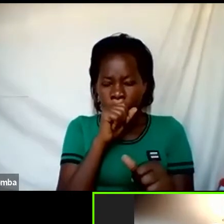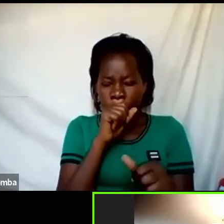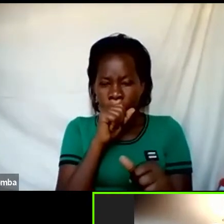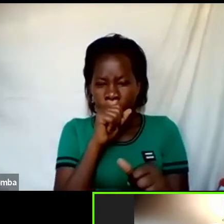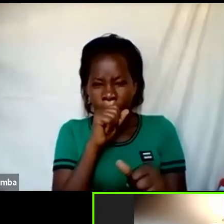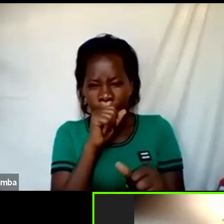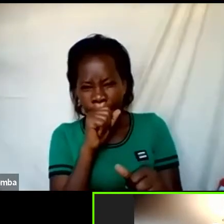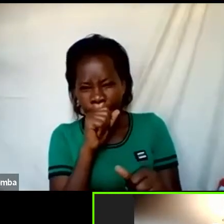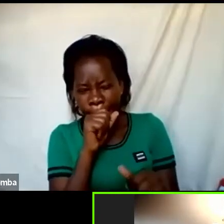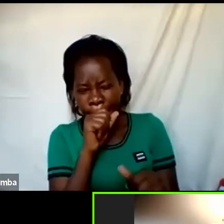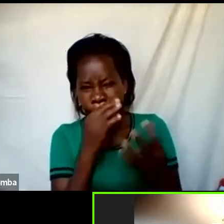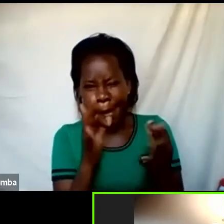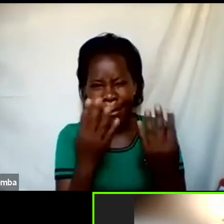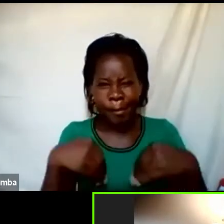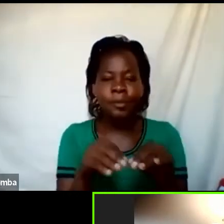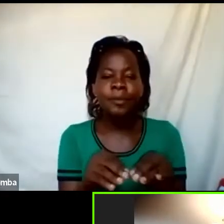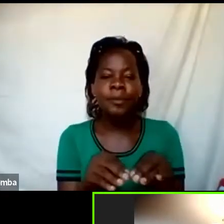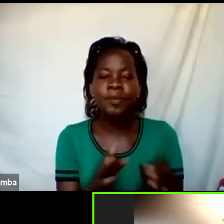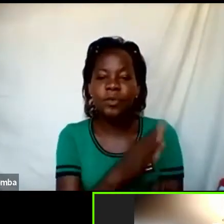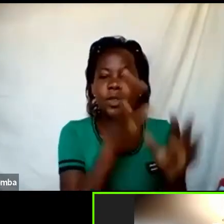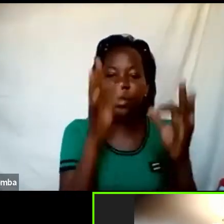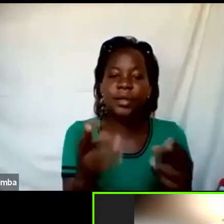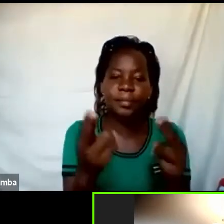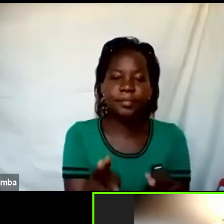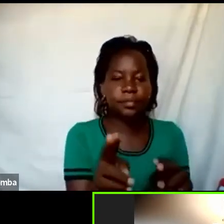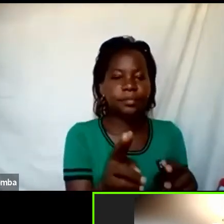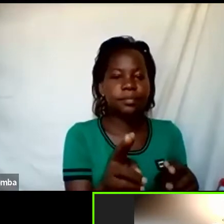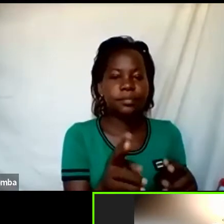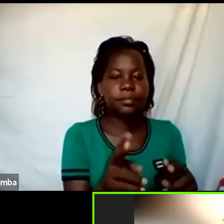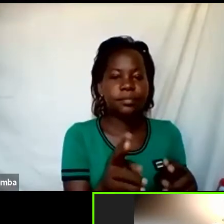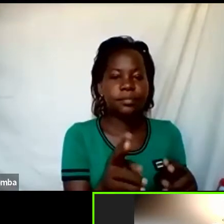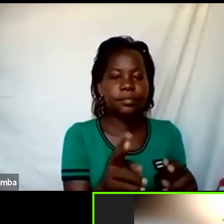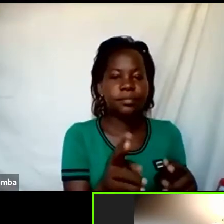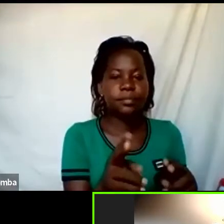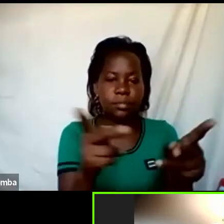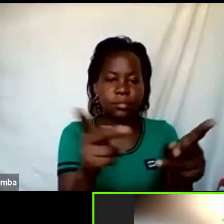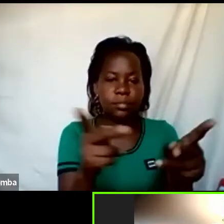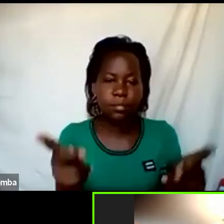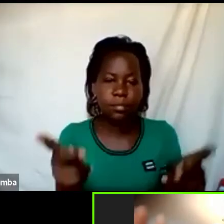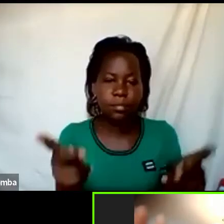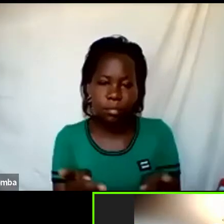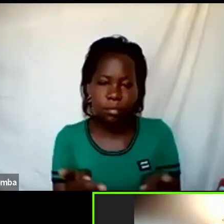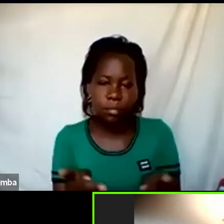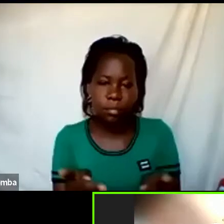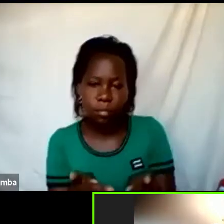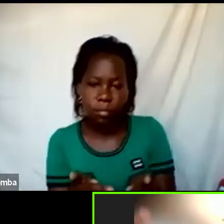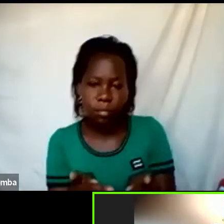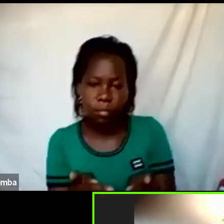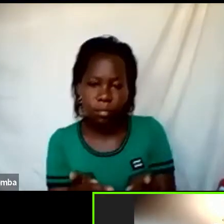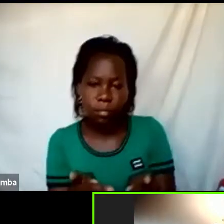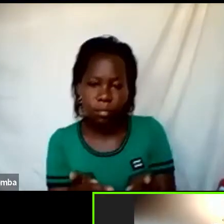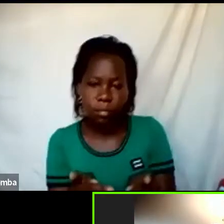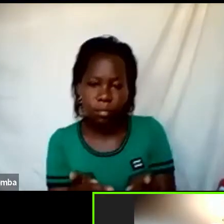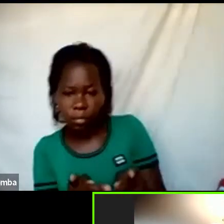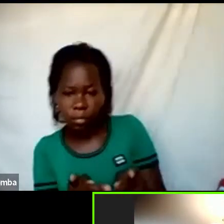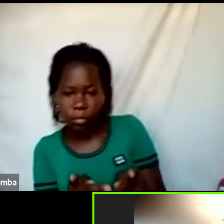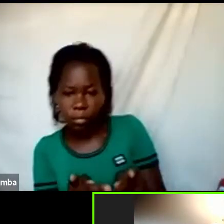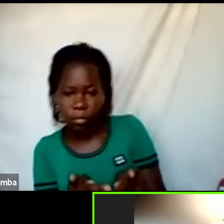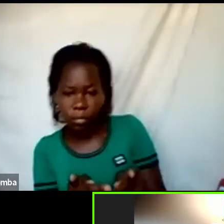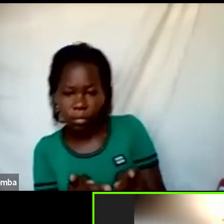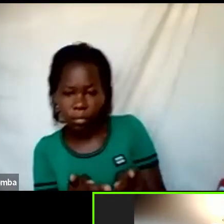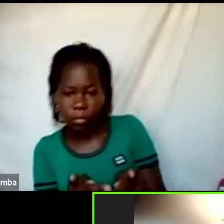beginning, not only to think about now, but also think about expanding their horizons beyond Uganda? Movit is now in how